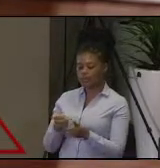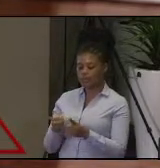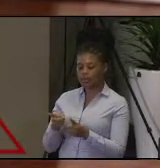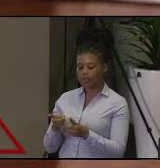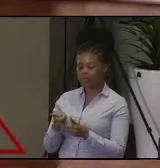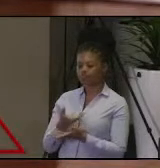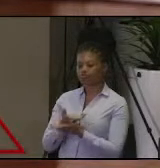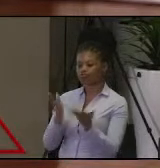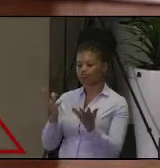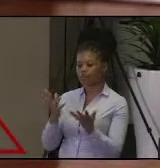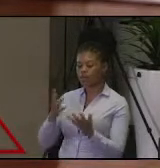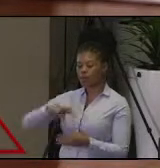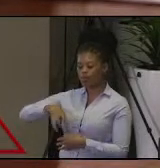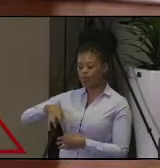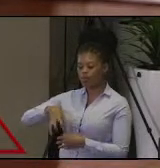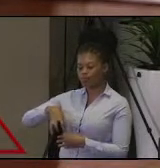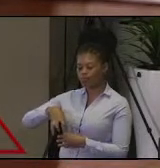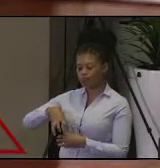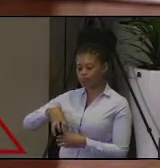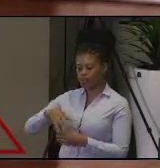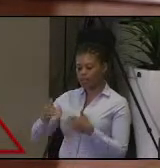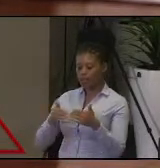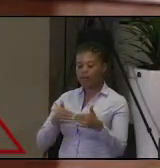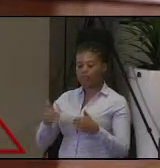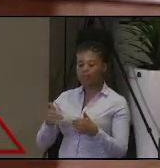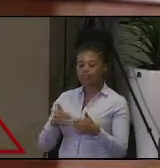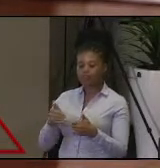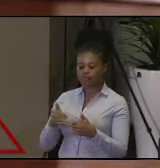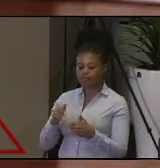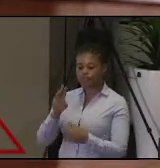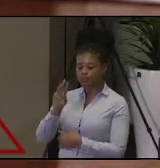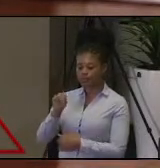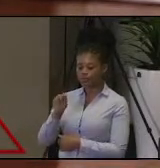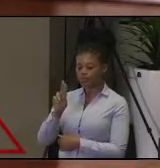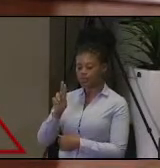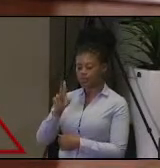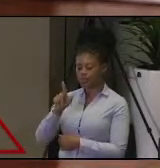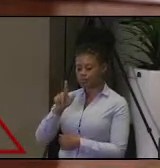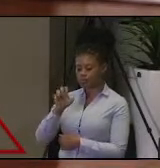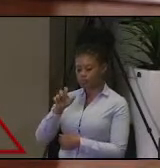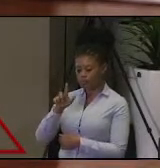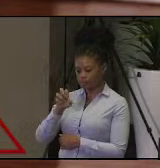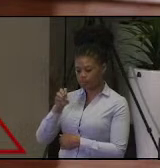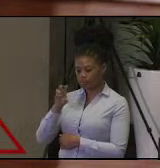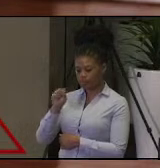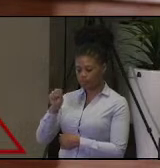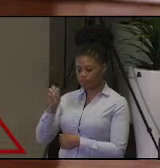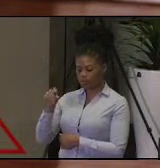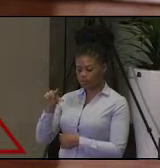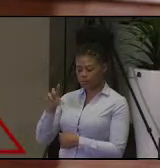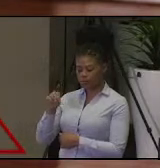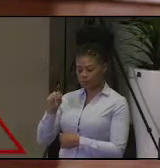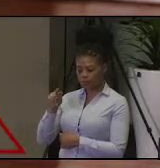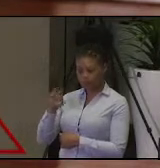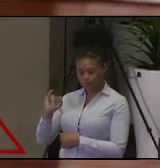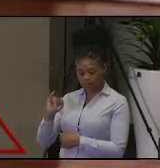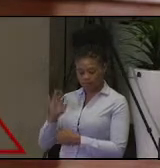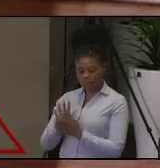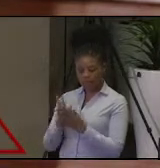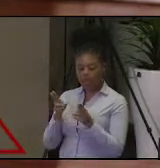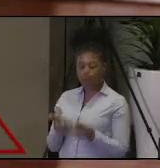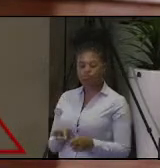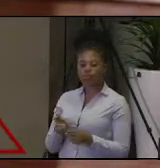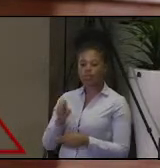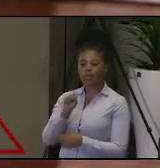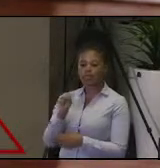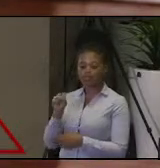Cape Provincial Administration, Mr. Mbulelo Sokoni, Acting Director General of Human Settlements,